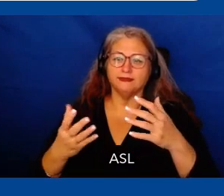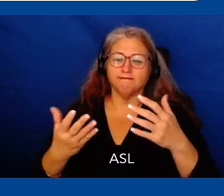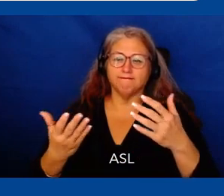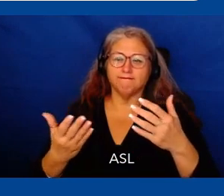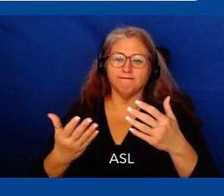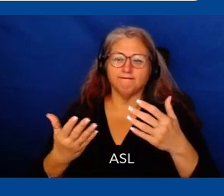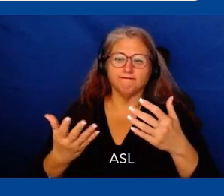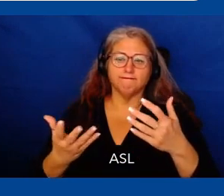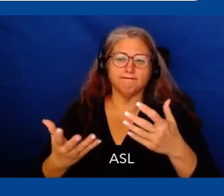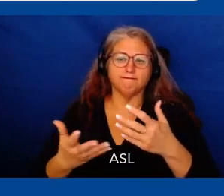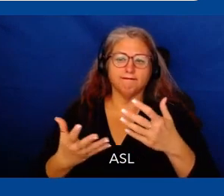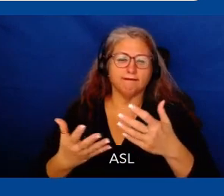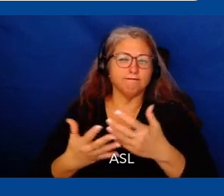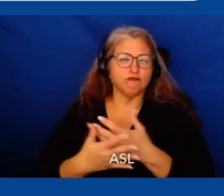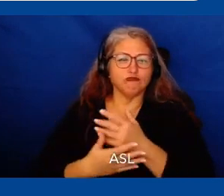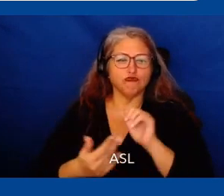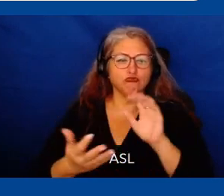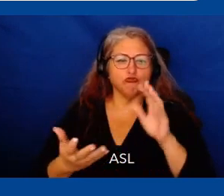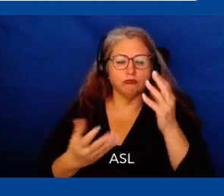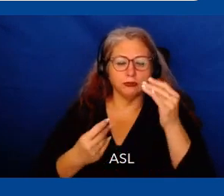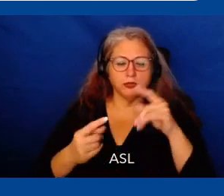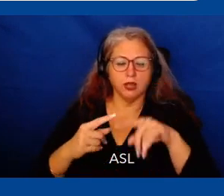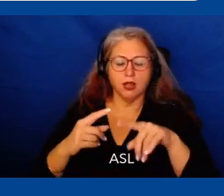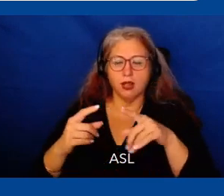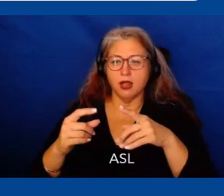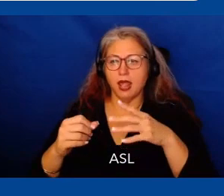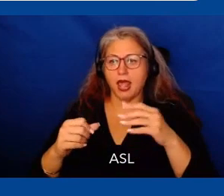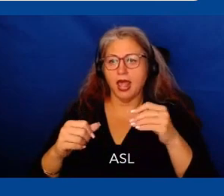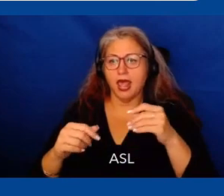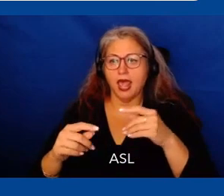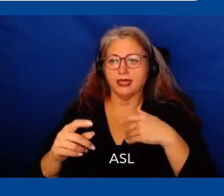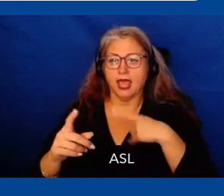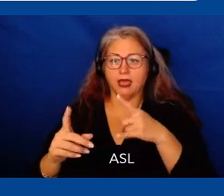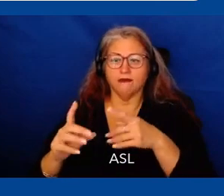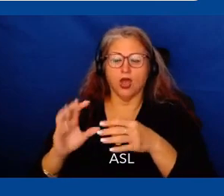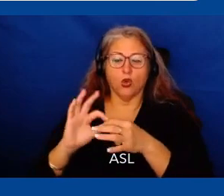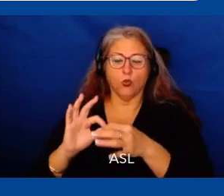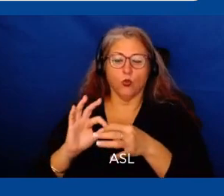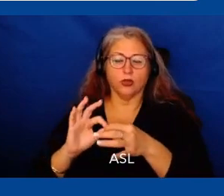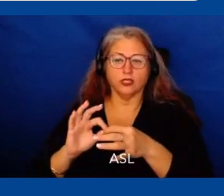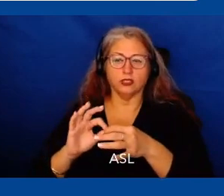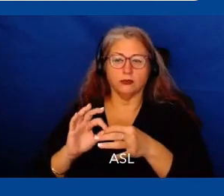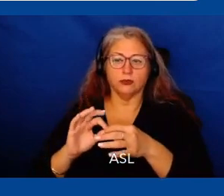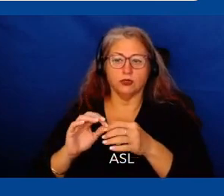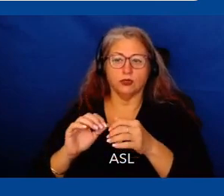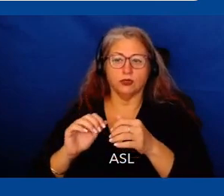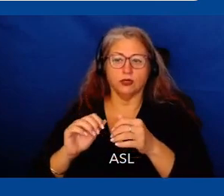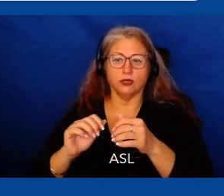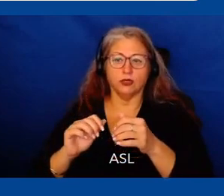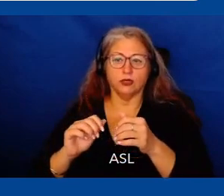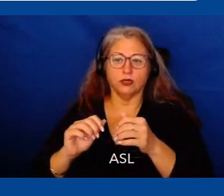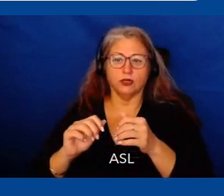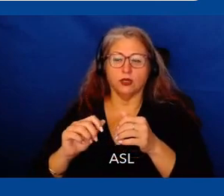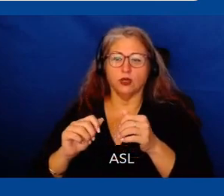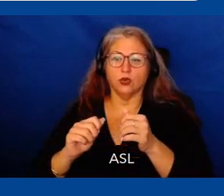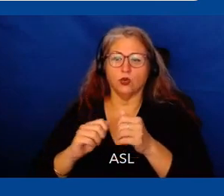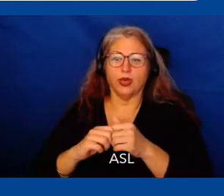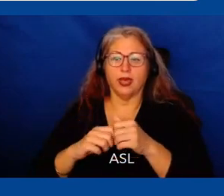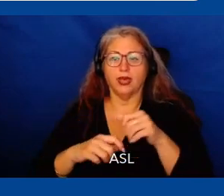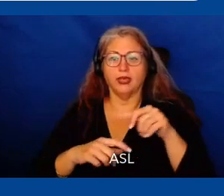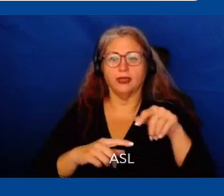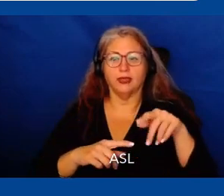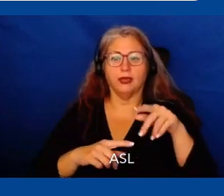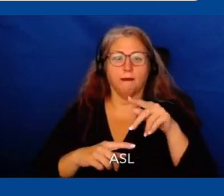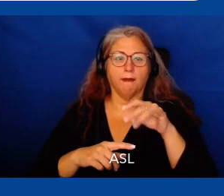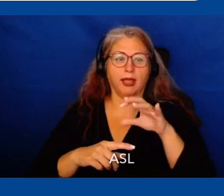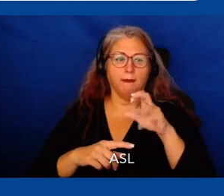um, and there's a right relationship with that exercise and playback,